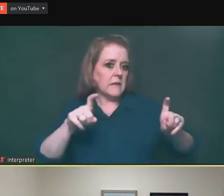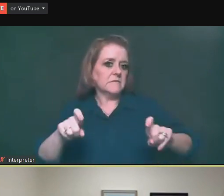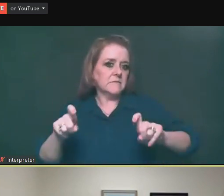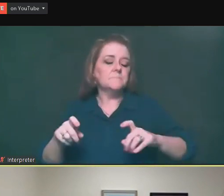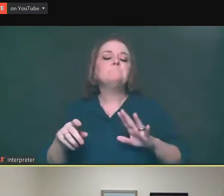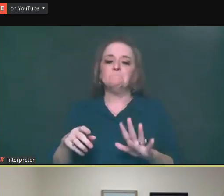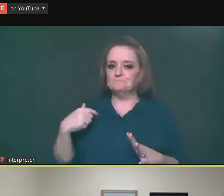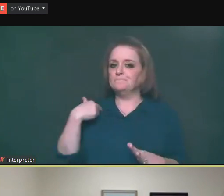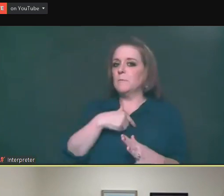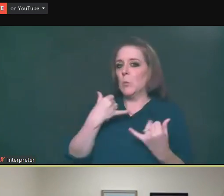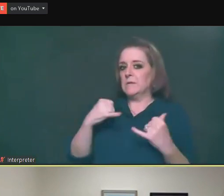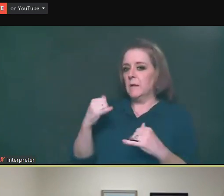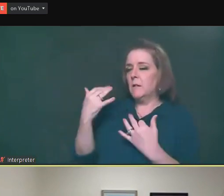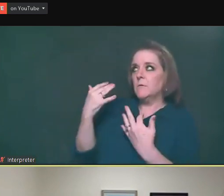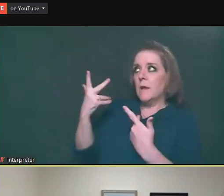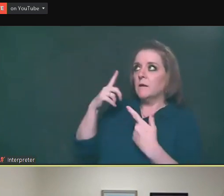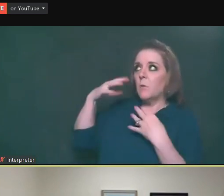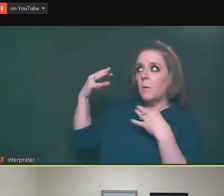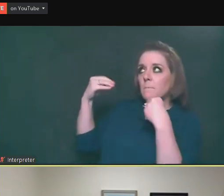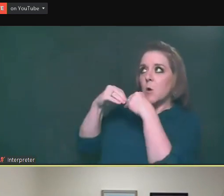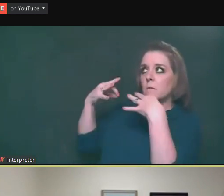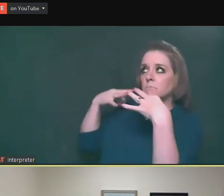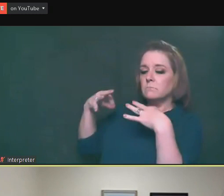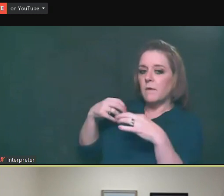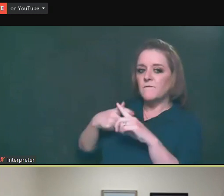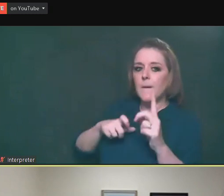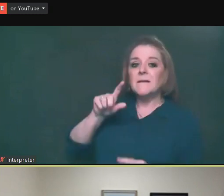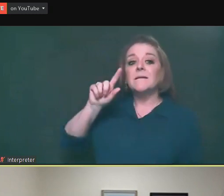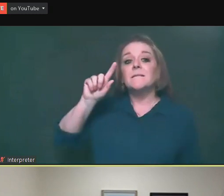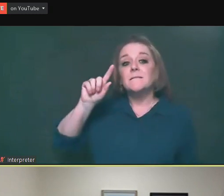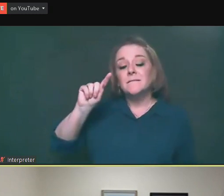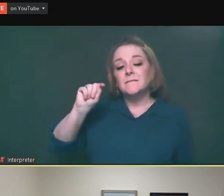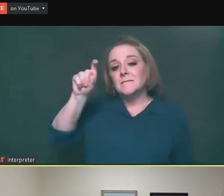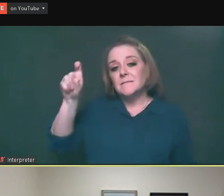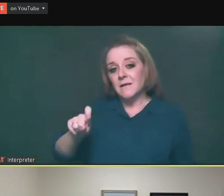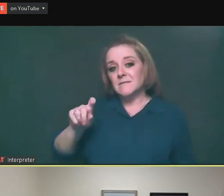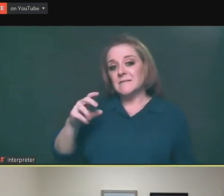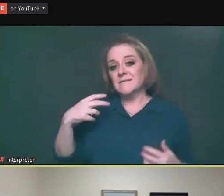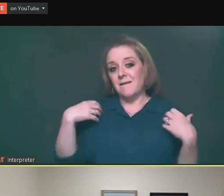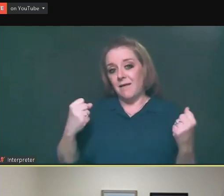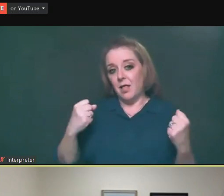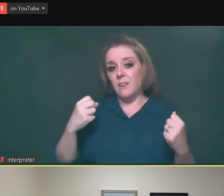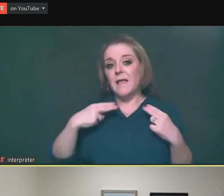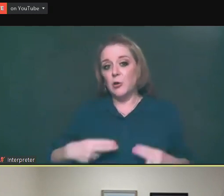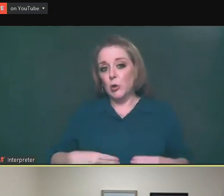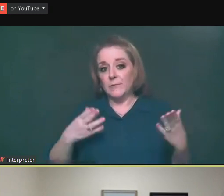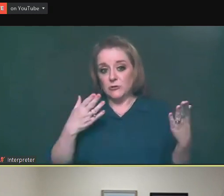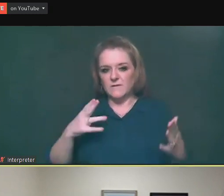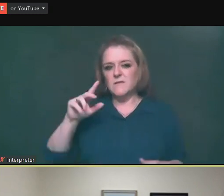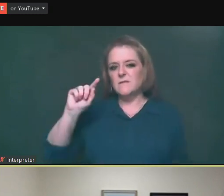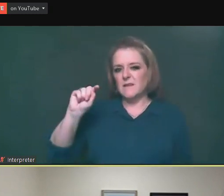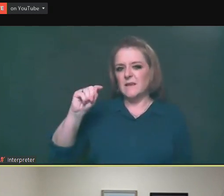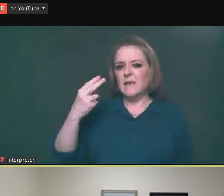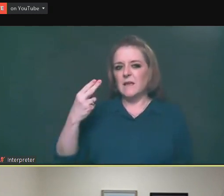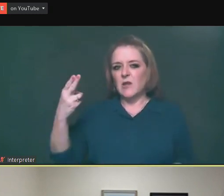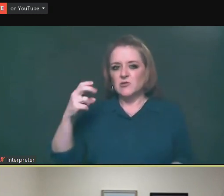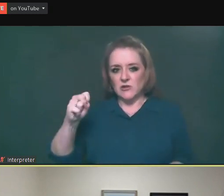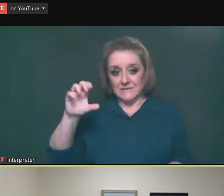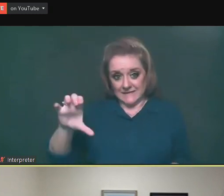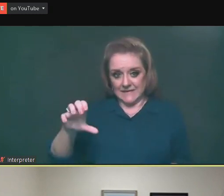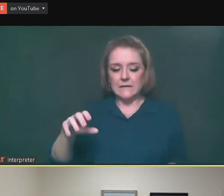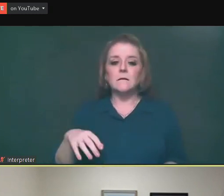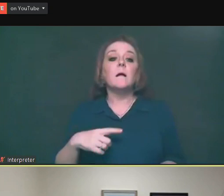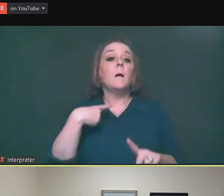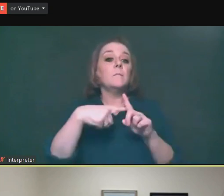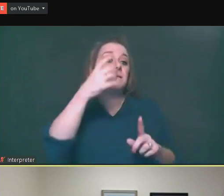on guidance from Texas Health and Human Services, and also with our part of the goal is to have the fire department help us with